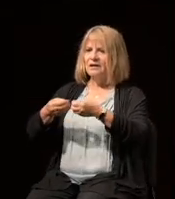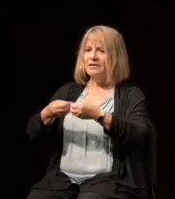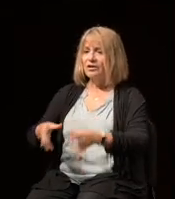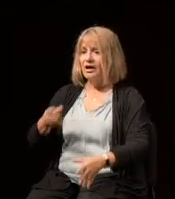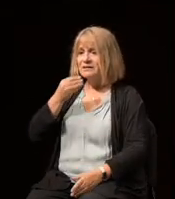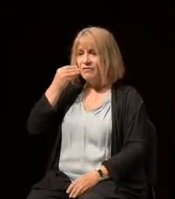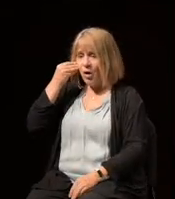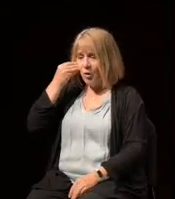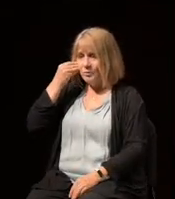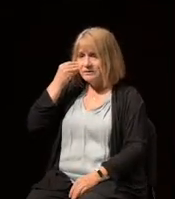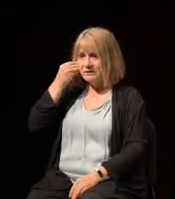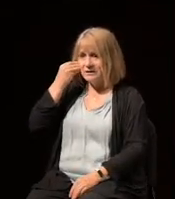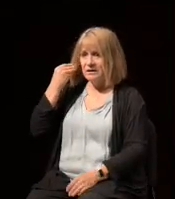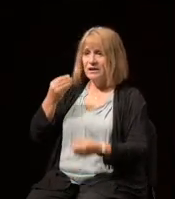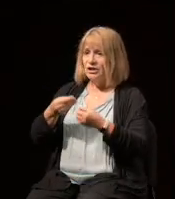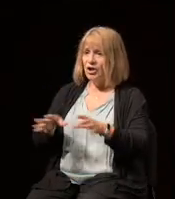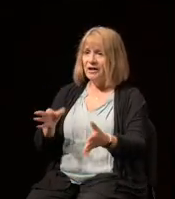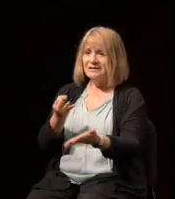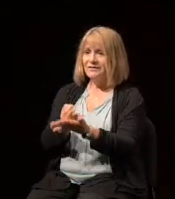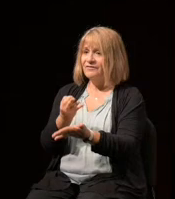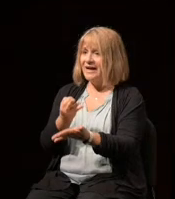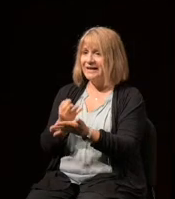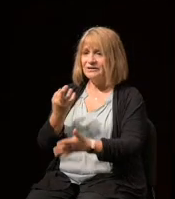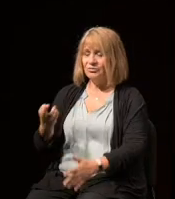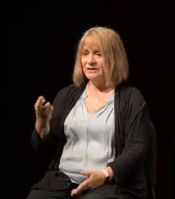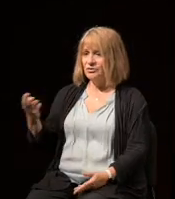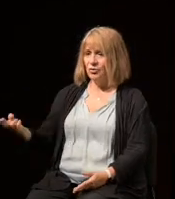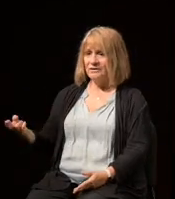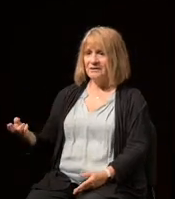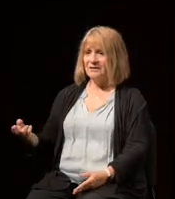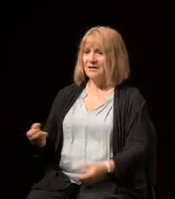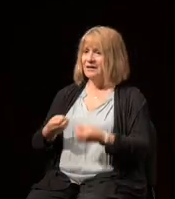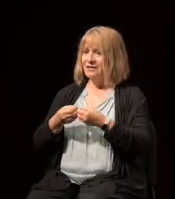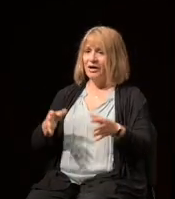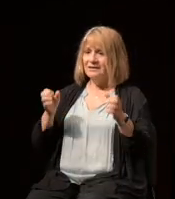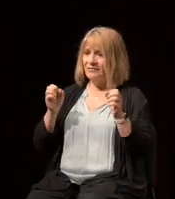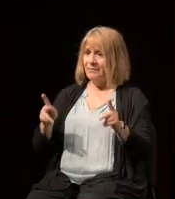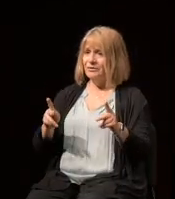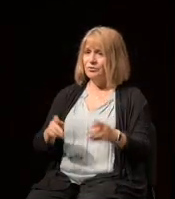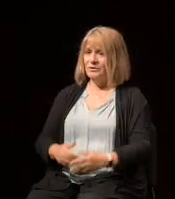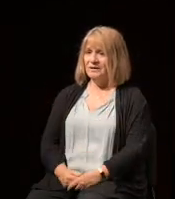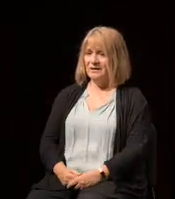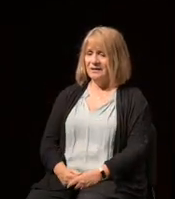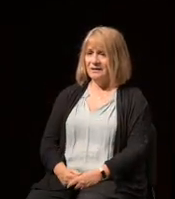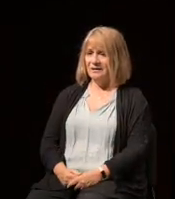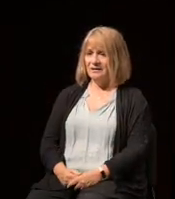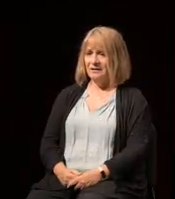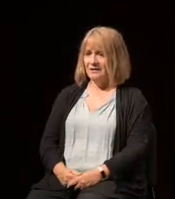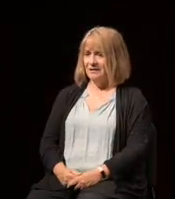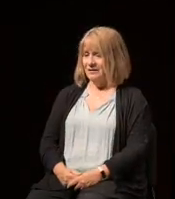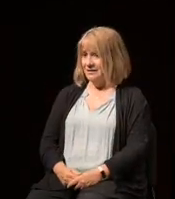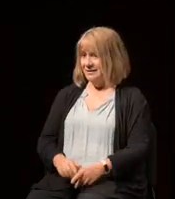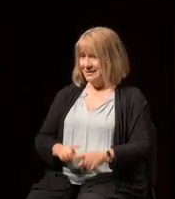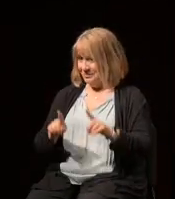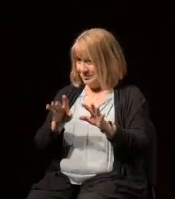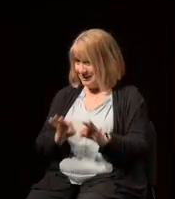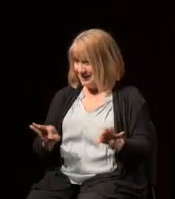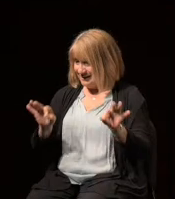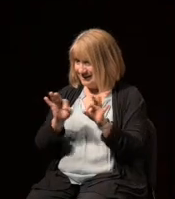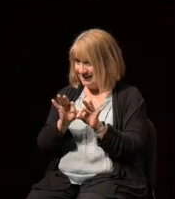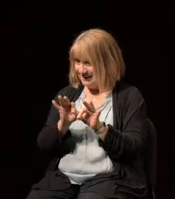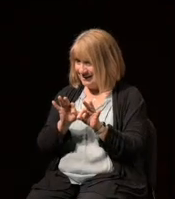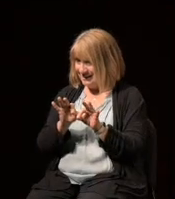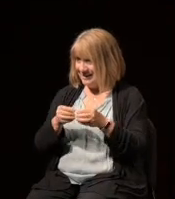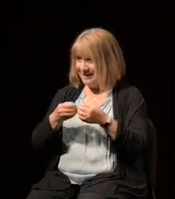homes, in the loss of financial resources, and the loss of opportunity. But of significance is the loss